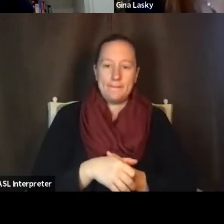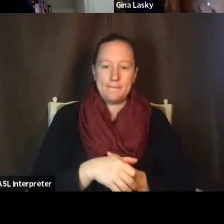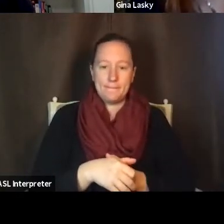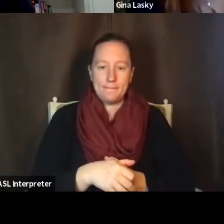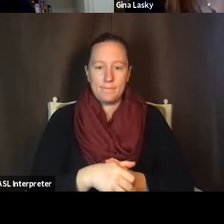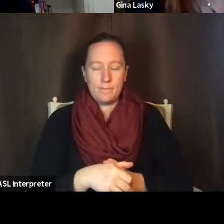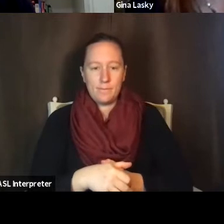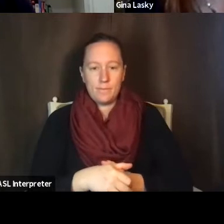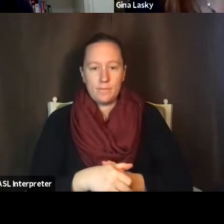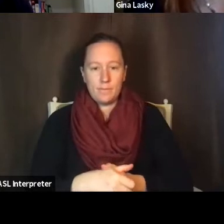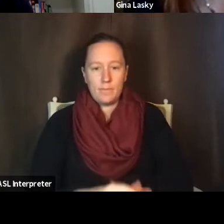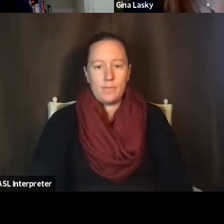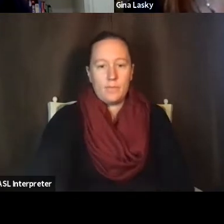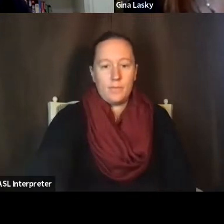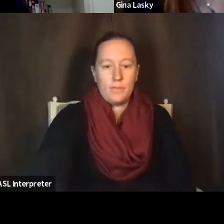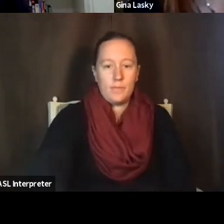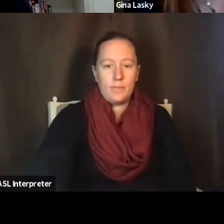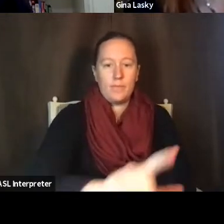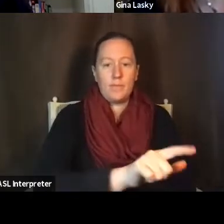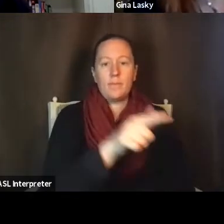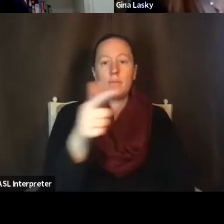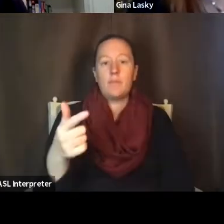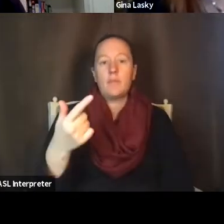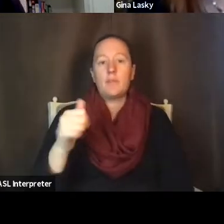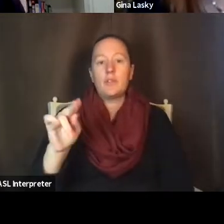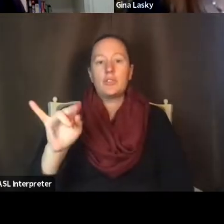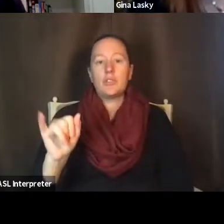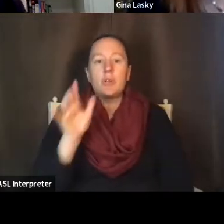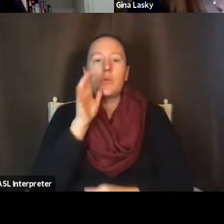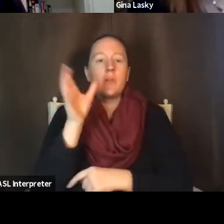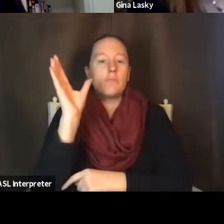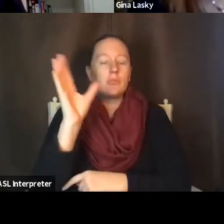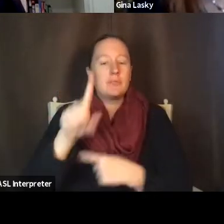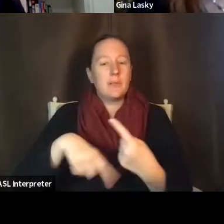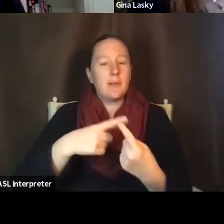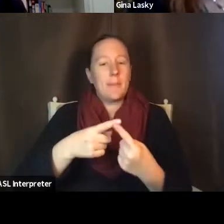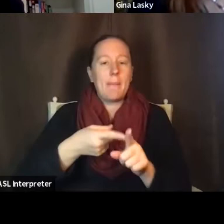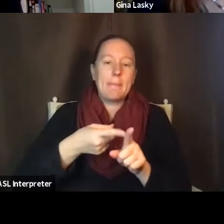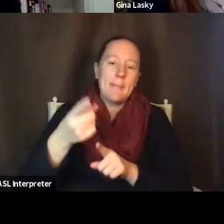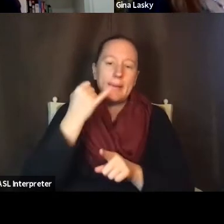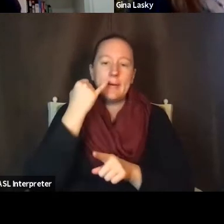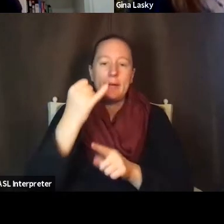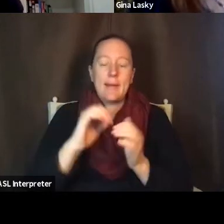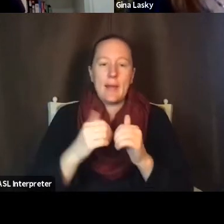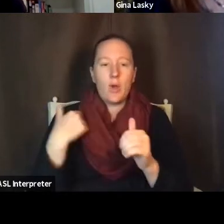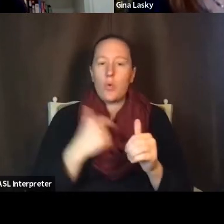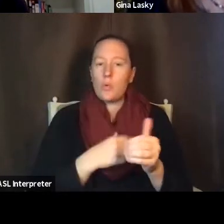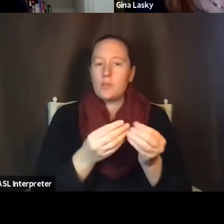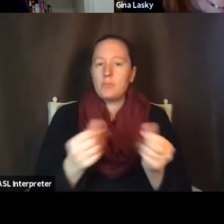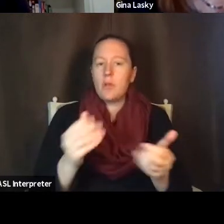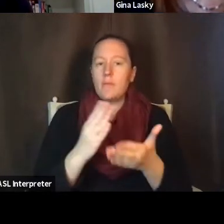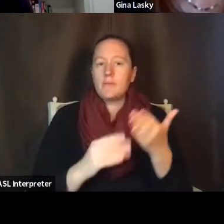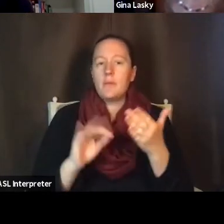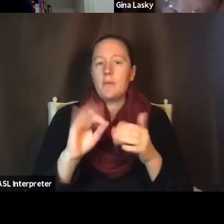So with that, I turn it over to Gina, who will present main ideas for how we will address some of these challenges with the behavioral health